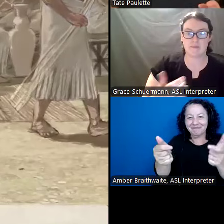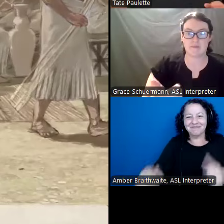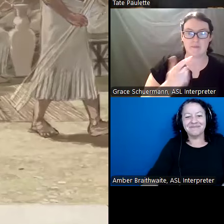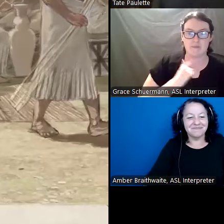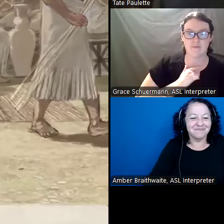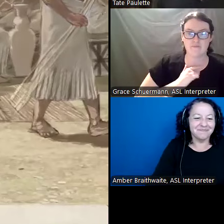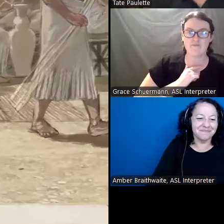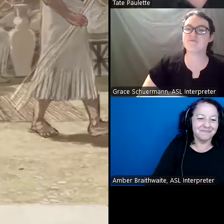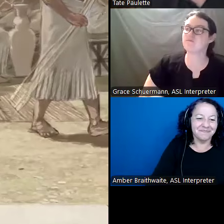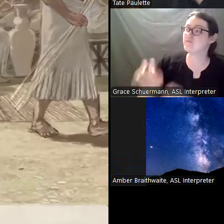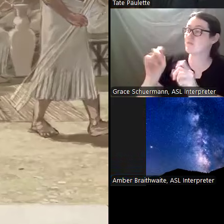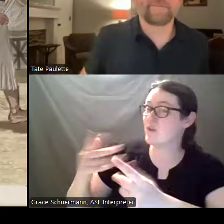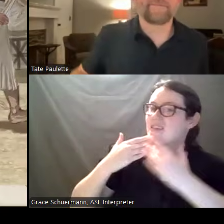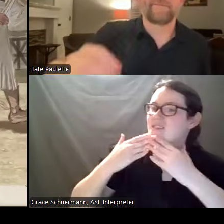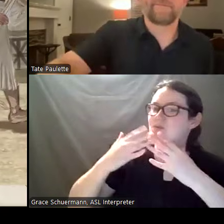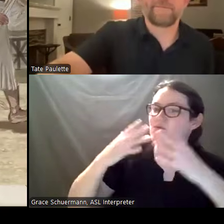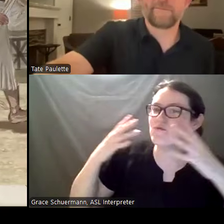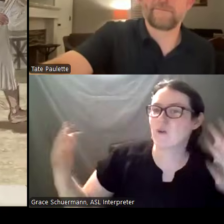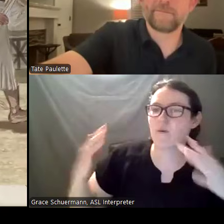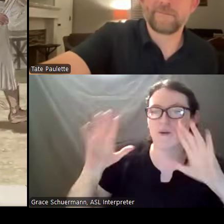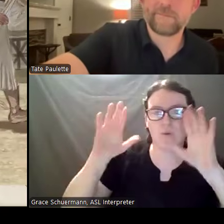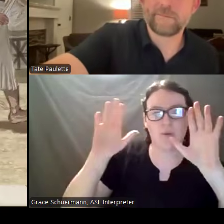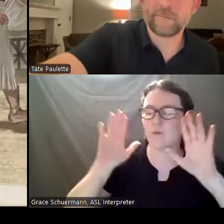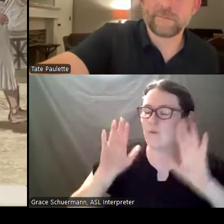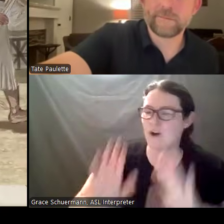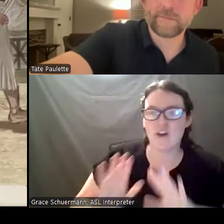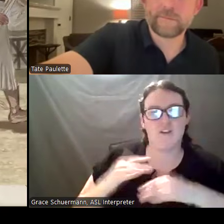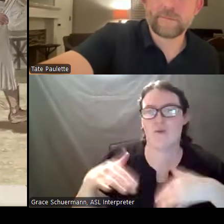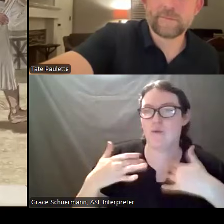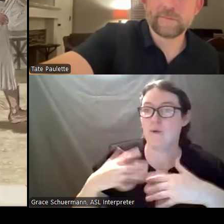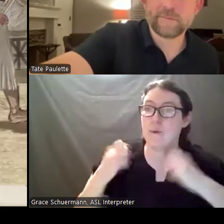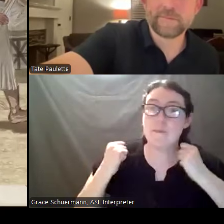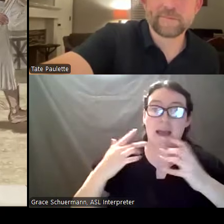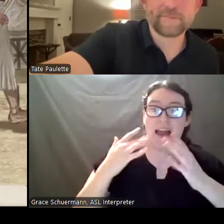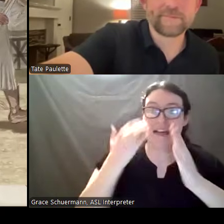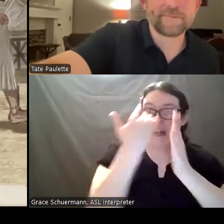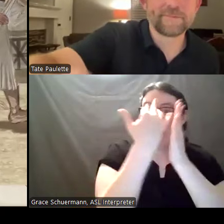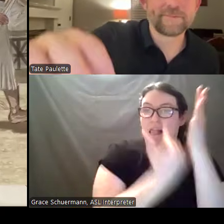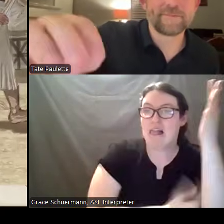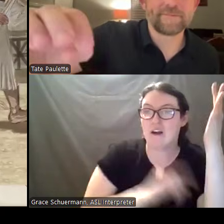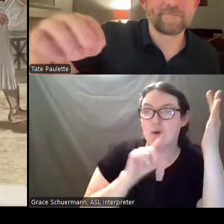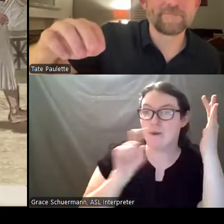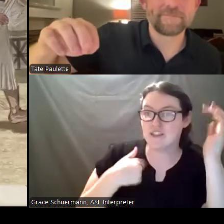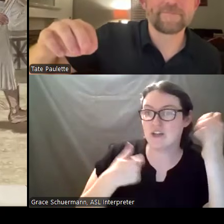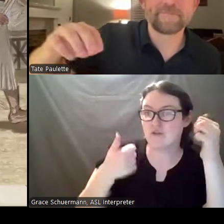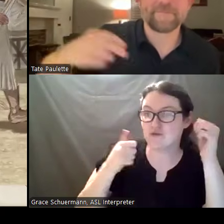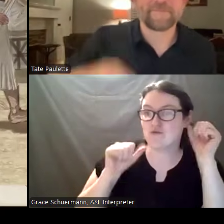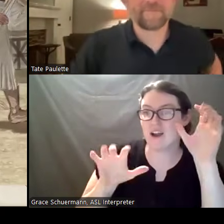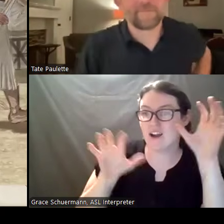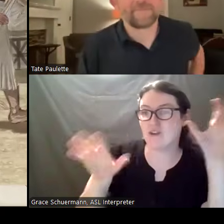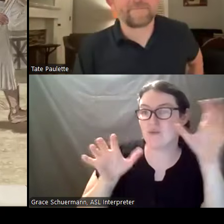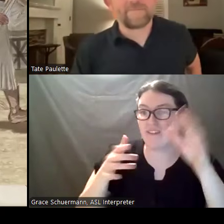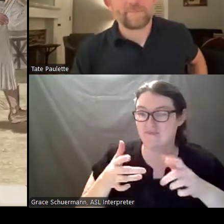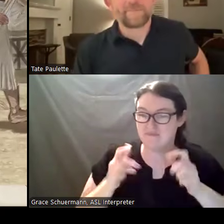All right. Thank you so much, Tate. That was wonderful. We have a lot of questions in the Q&A, so I'm going to do my best to get as many of them